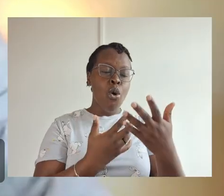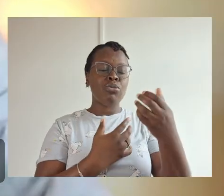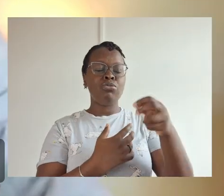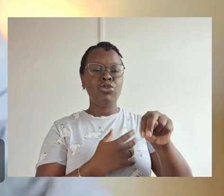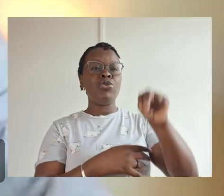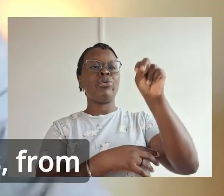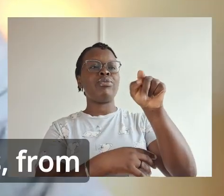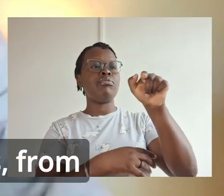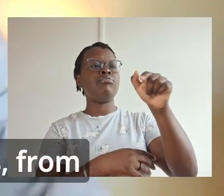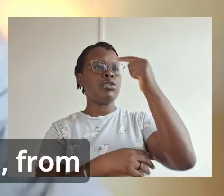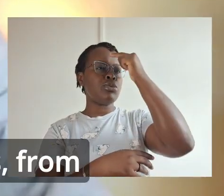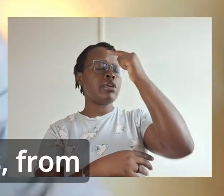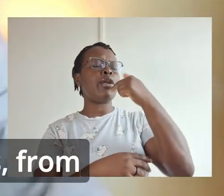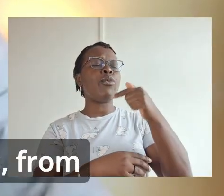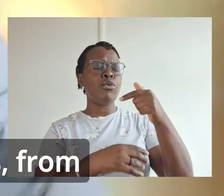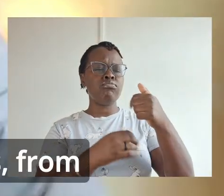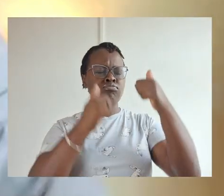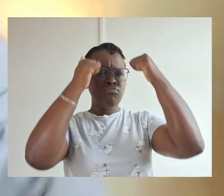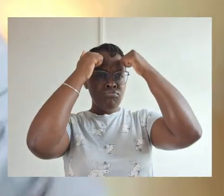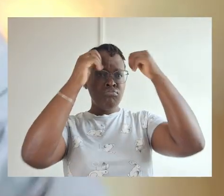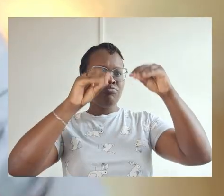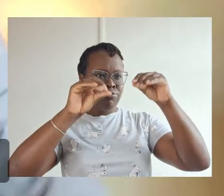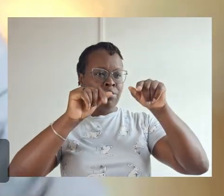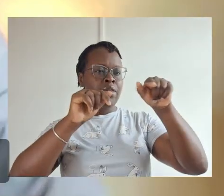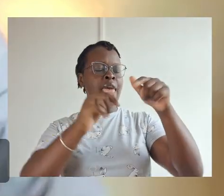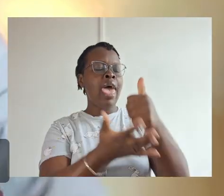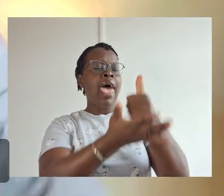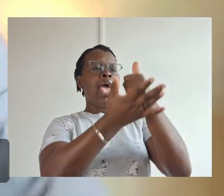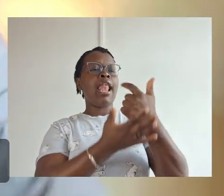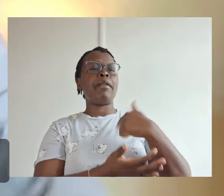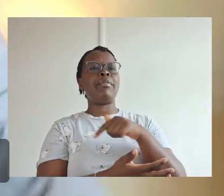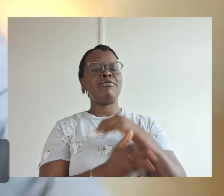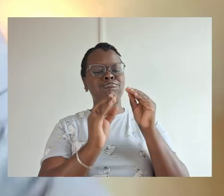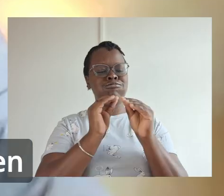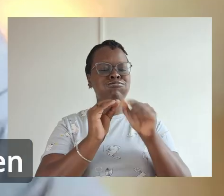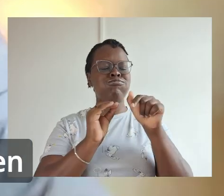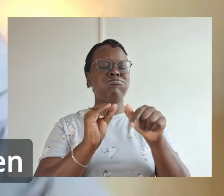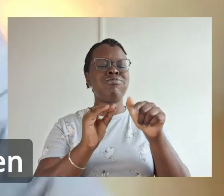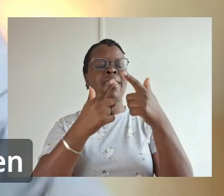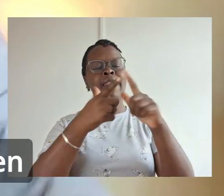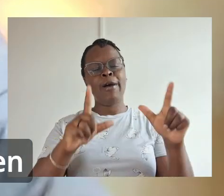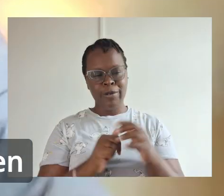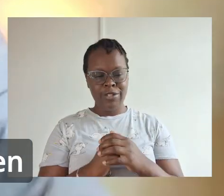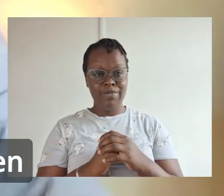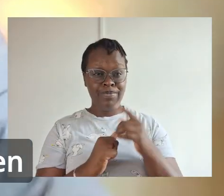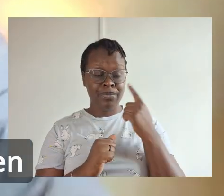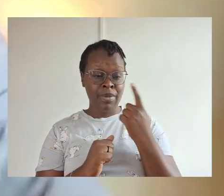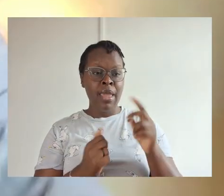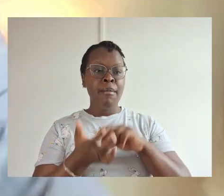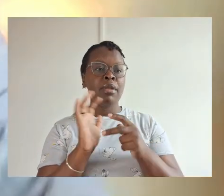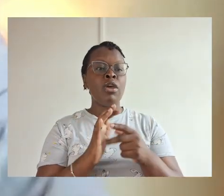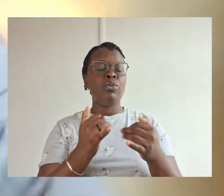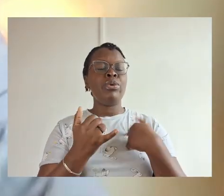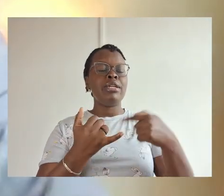app, everything you see there from thematic areas, from the themes, from the clothing, attire, from the language, from even the names, has